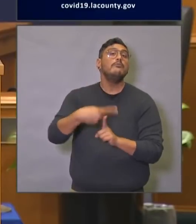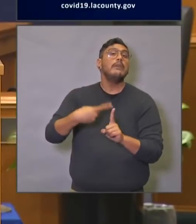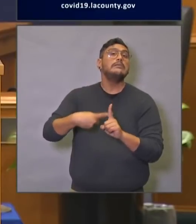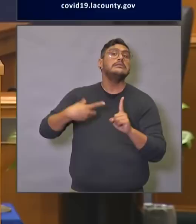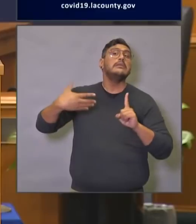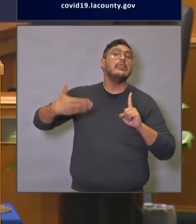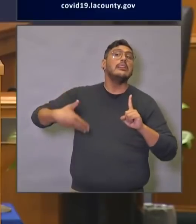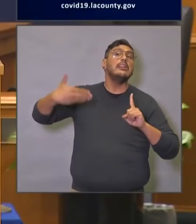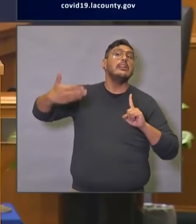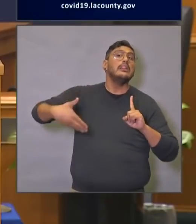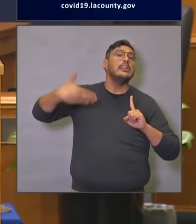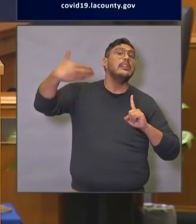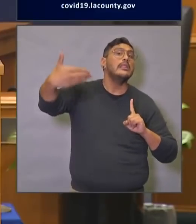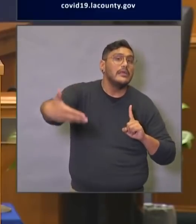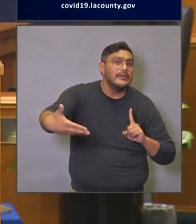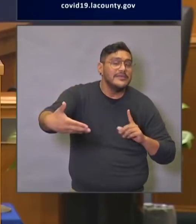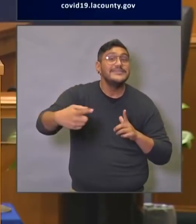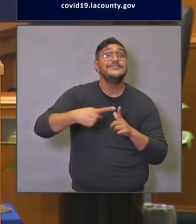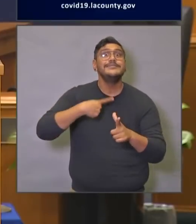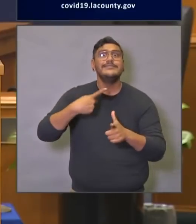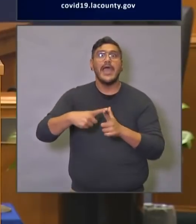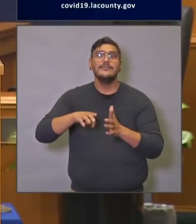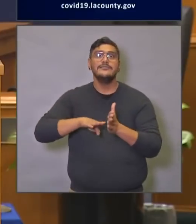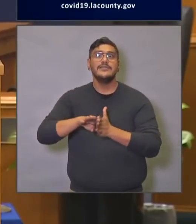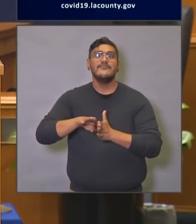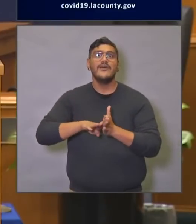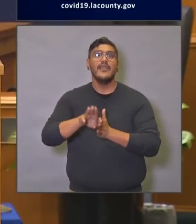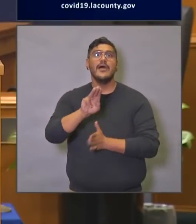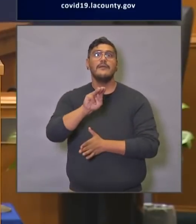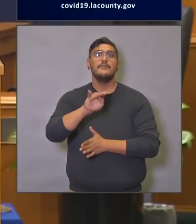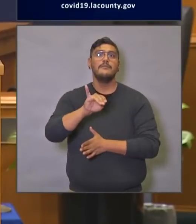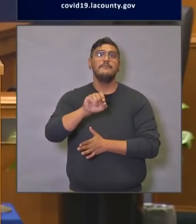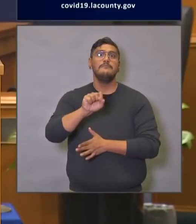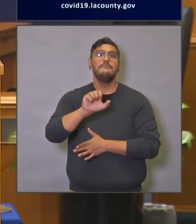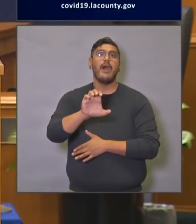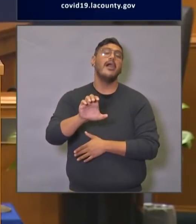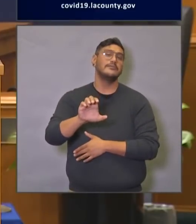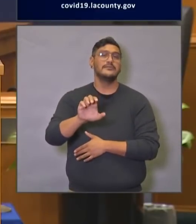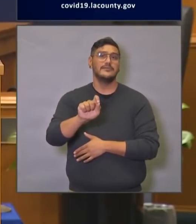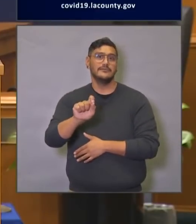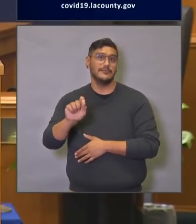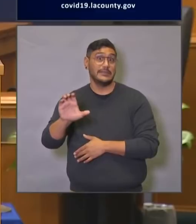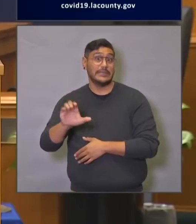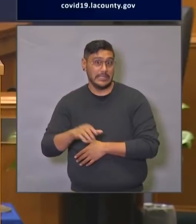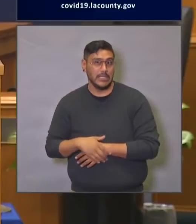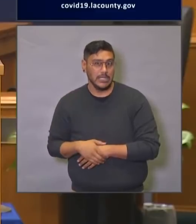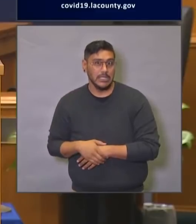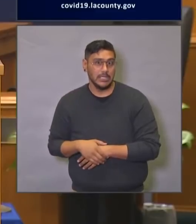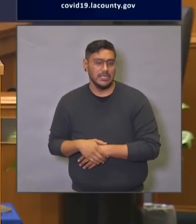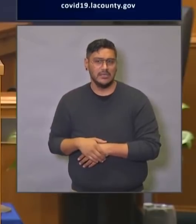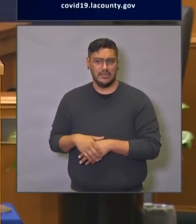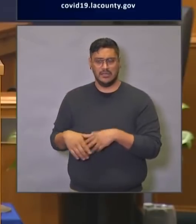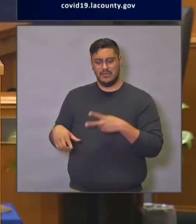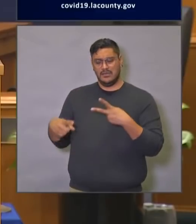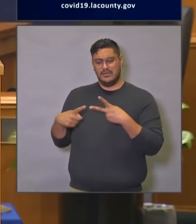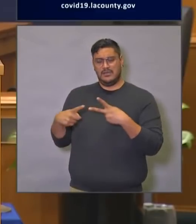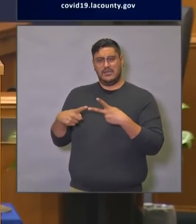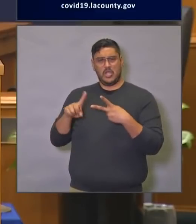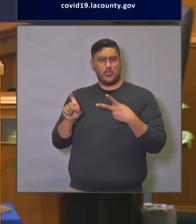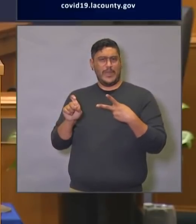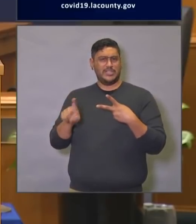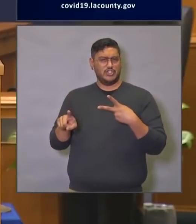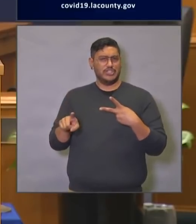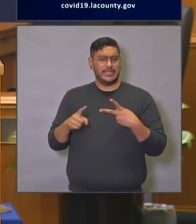COVID-19 that you develop the inflammatory syndrome symptoms. And in terms of the second question that you